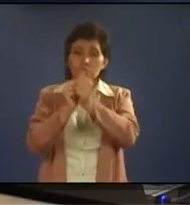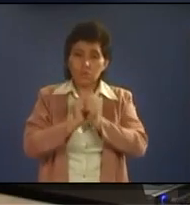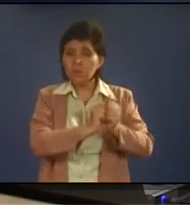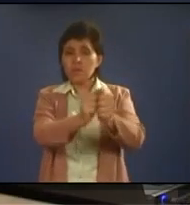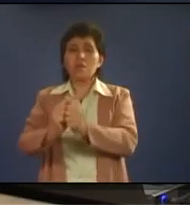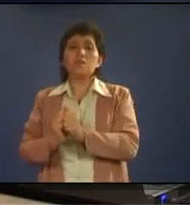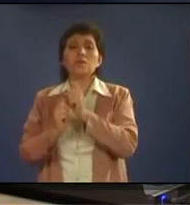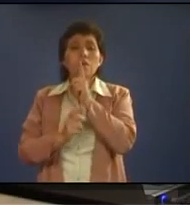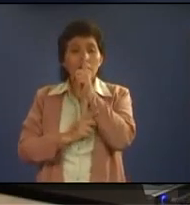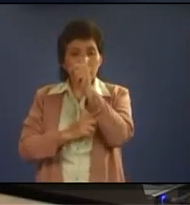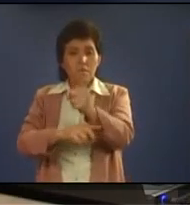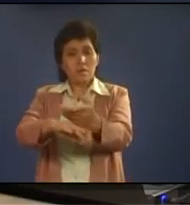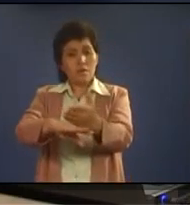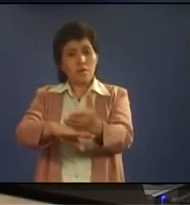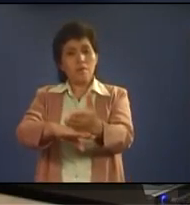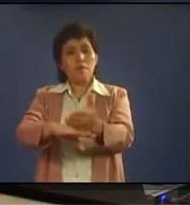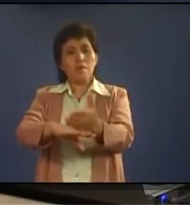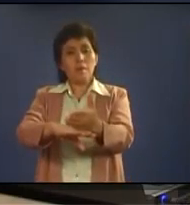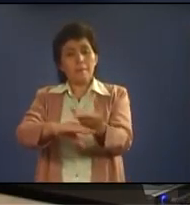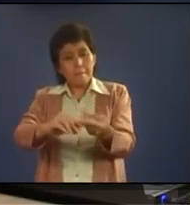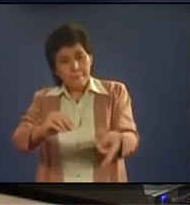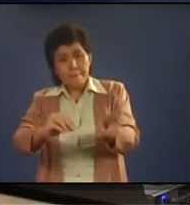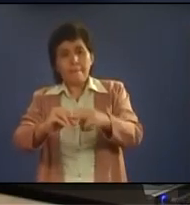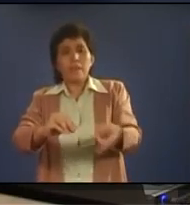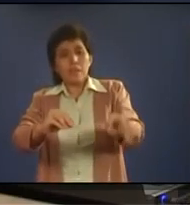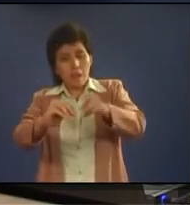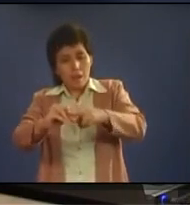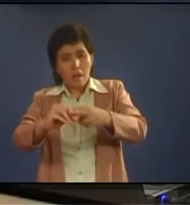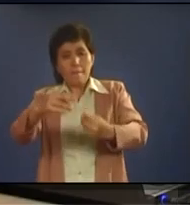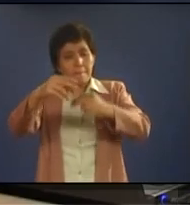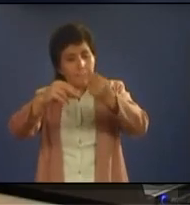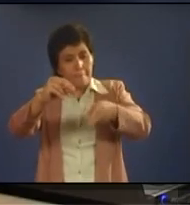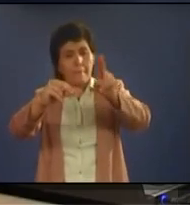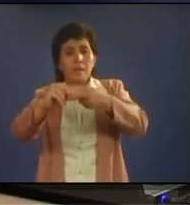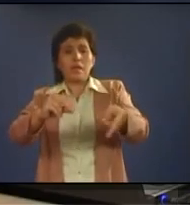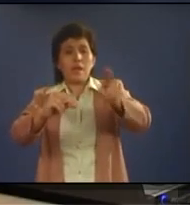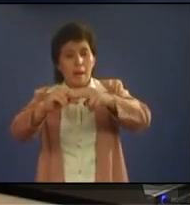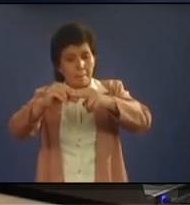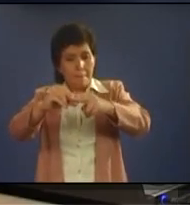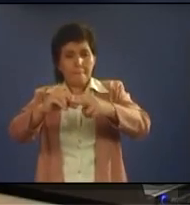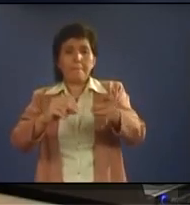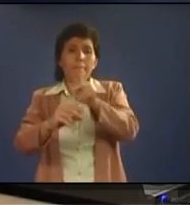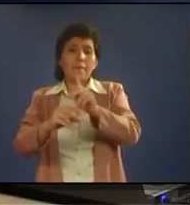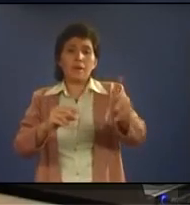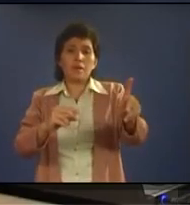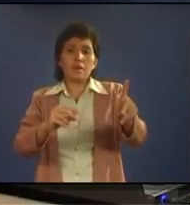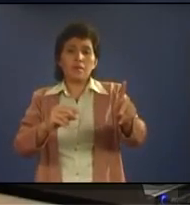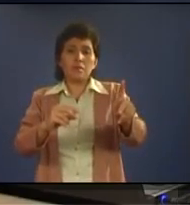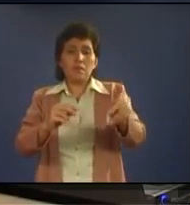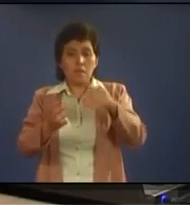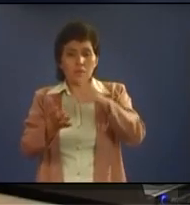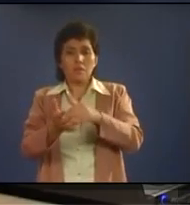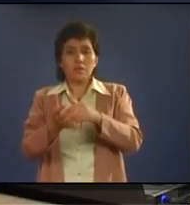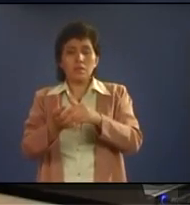actually enhance or really makes you cycle faster. Running-wise, it depends. I mean, you have